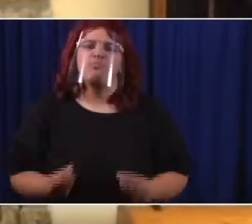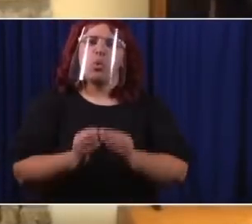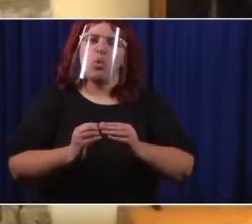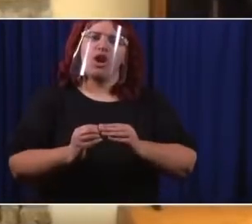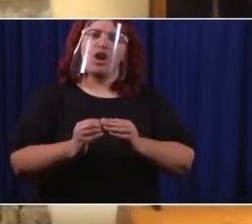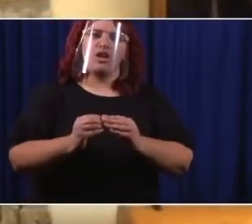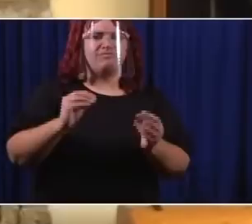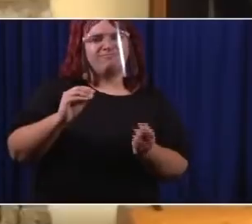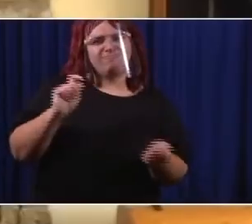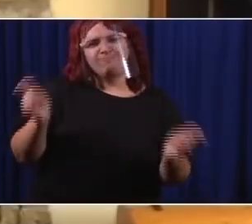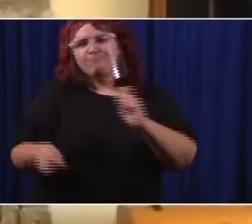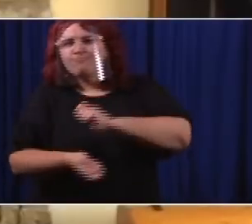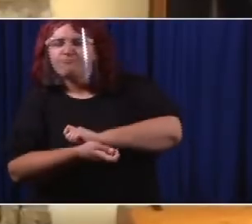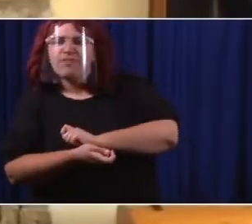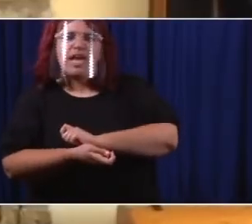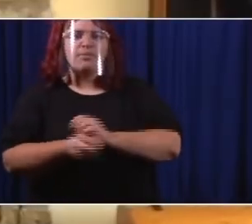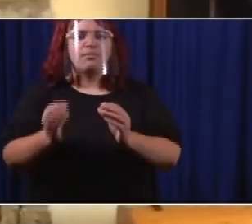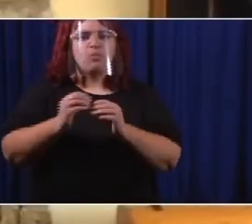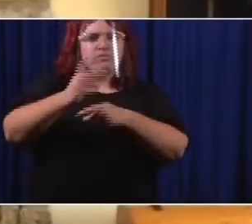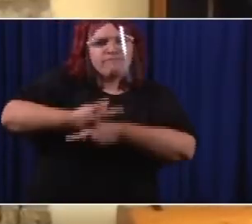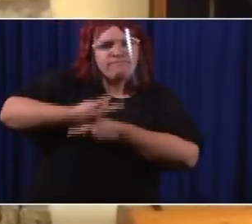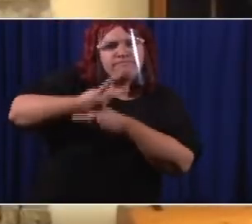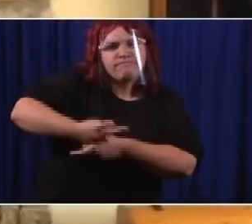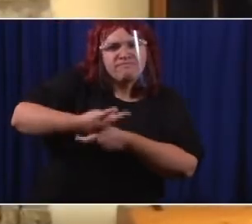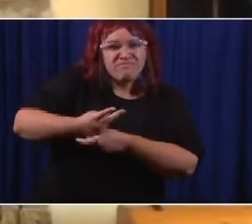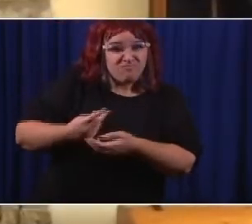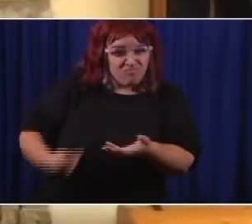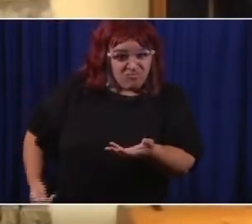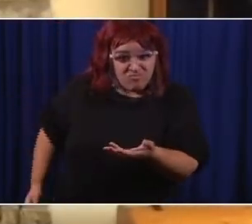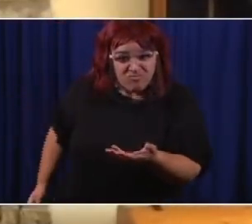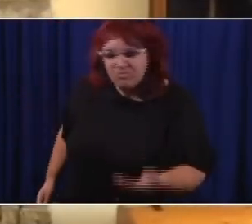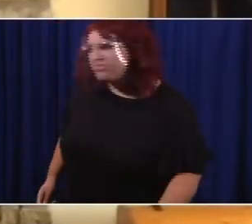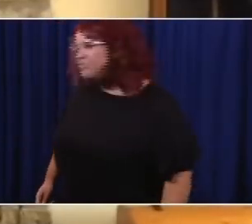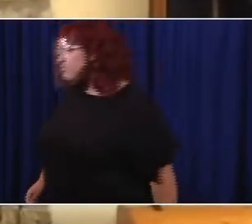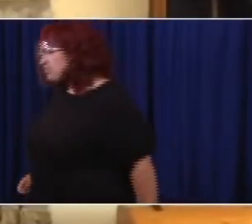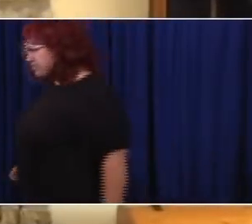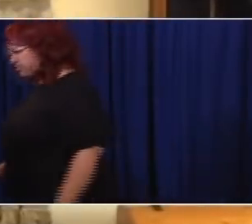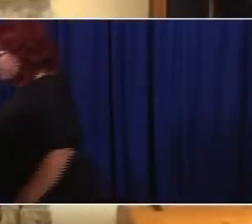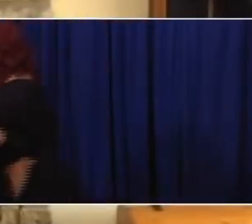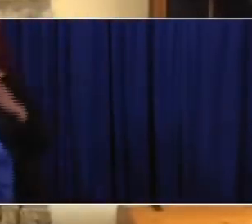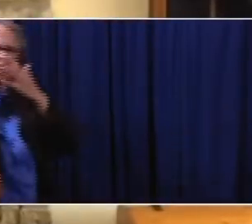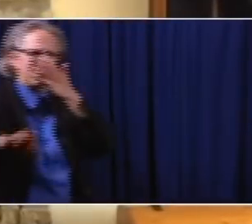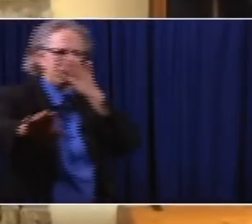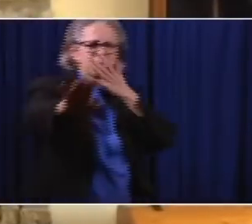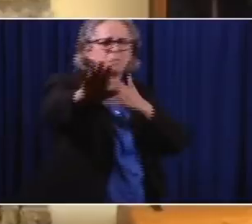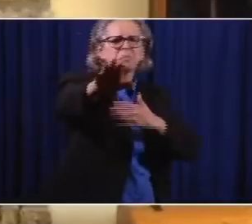Well, Secretary of State's on it. Frank LaRosa is on this. He lives and breathes it every day.